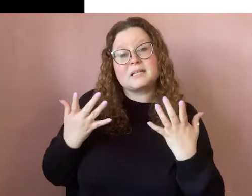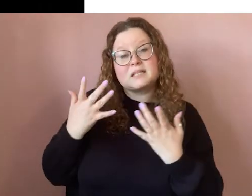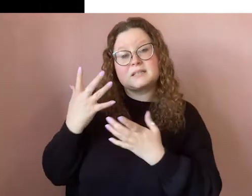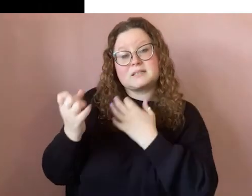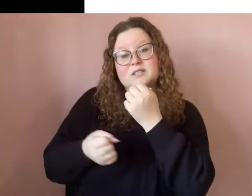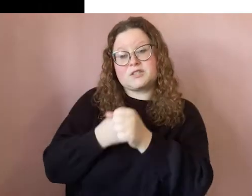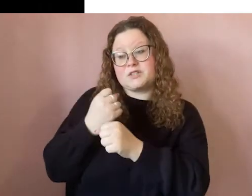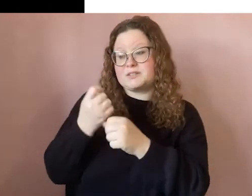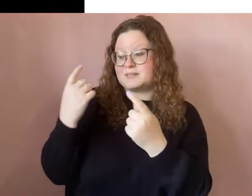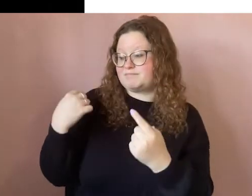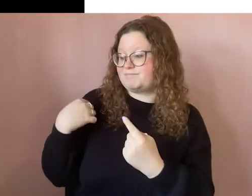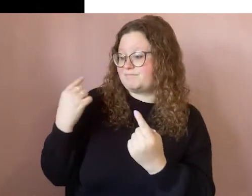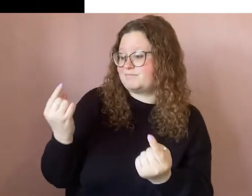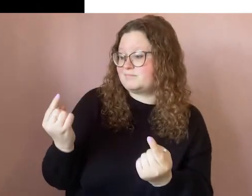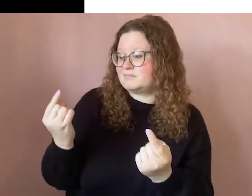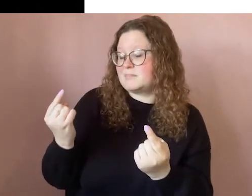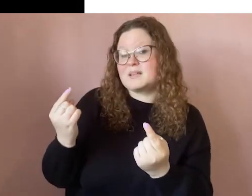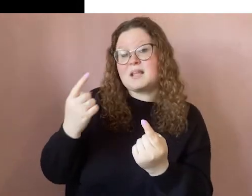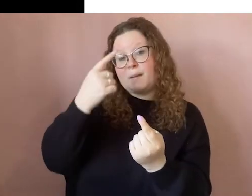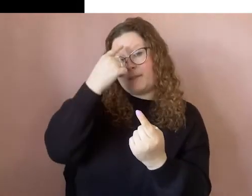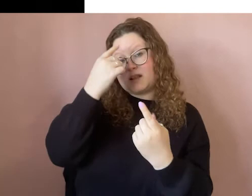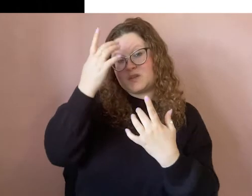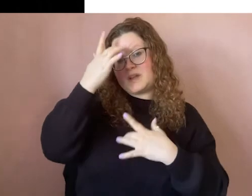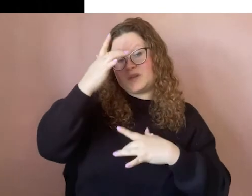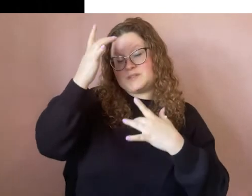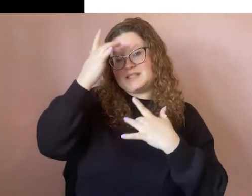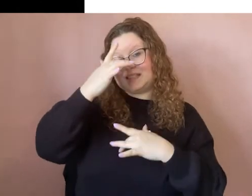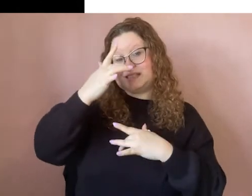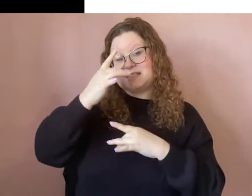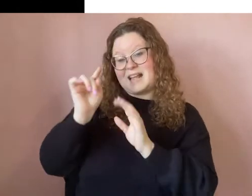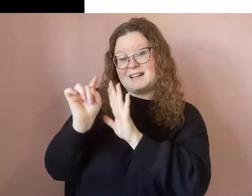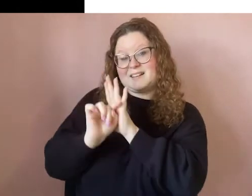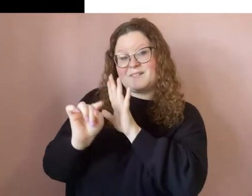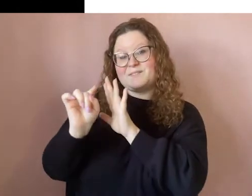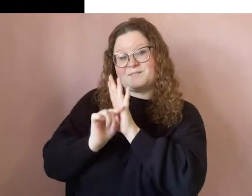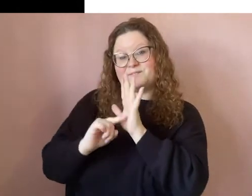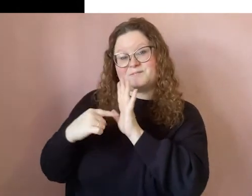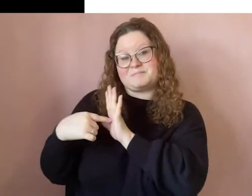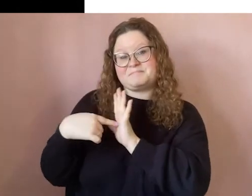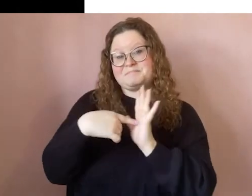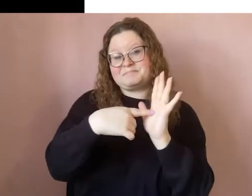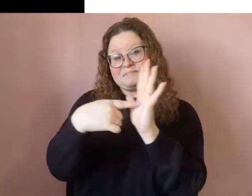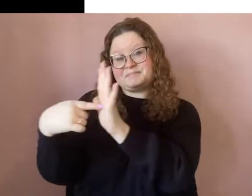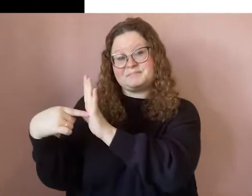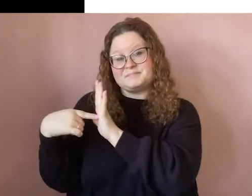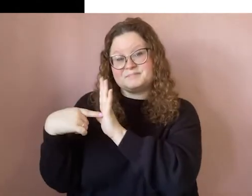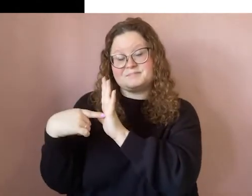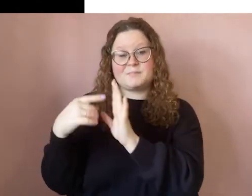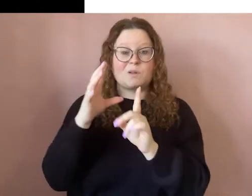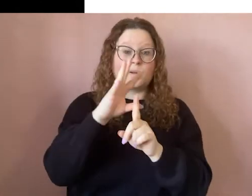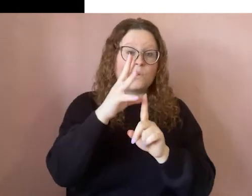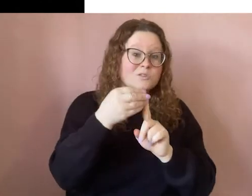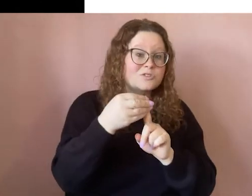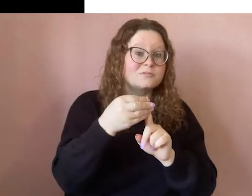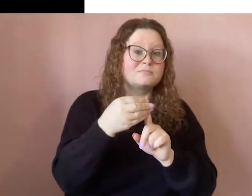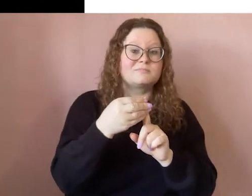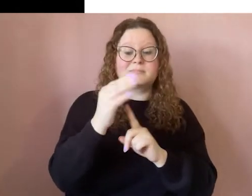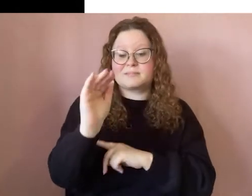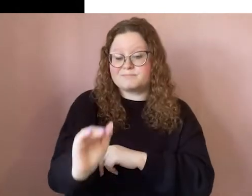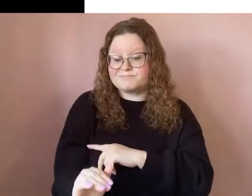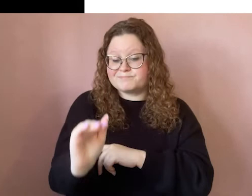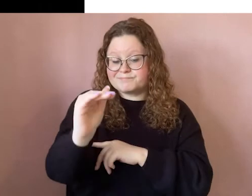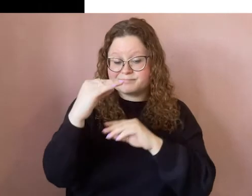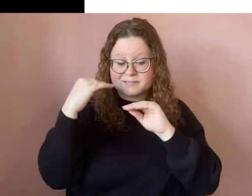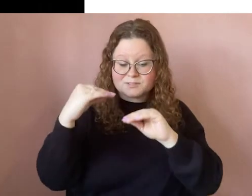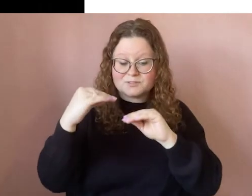has stigma evolved? And, you know, you always told me this great story about how we used to view other disabilities and how far we've come. And I just